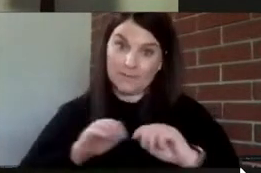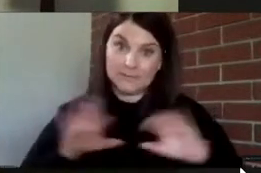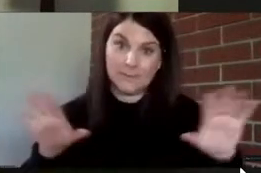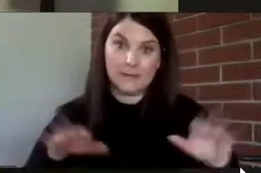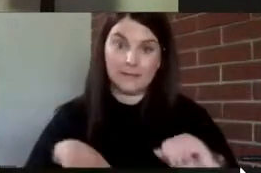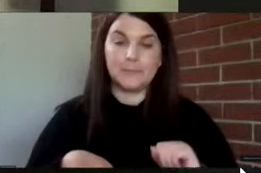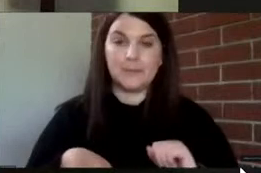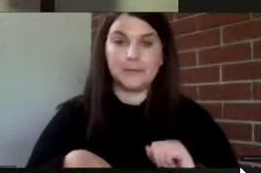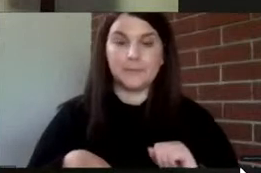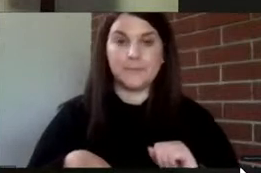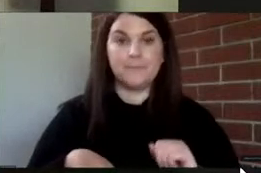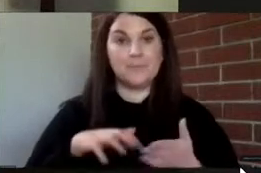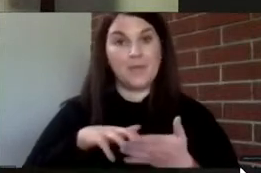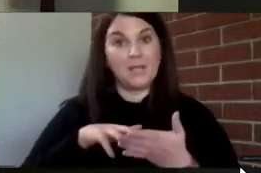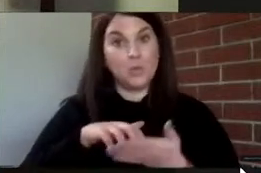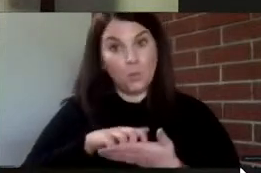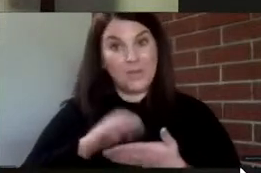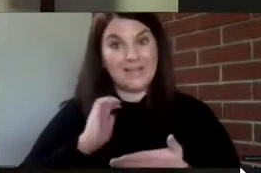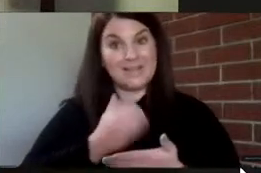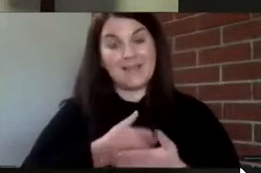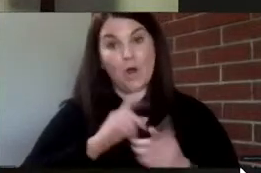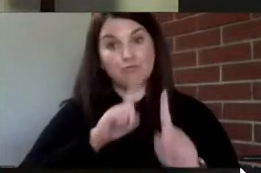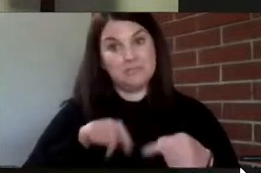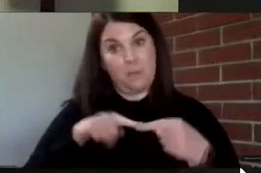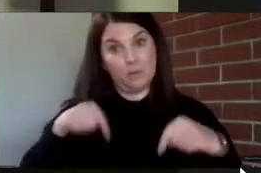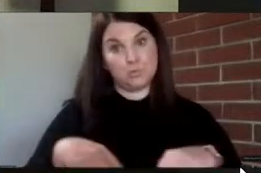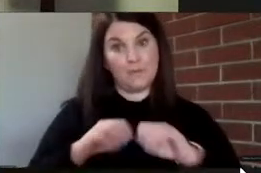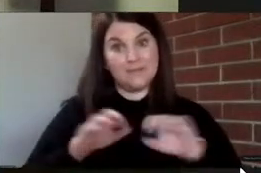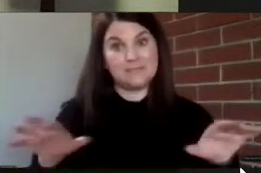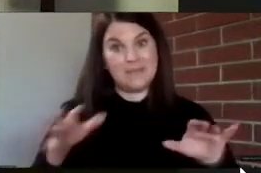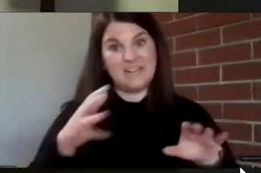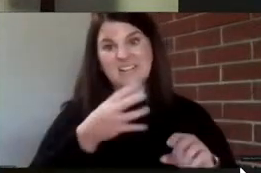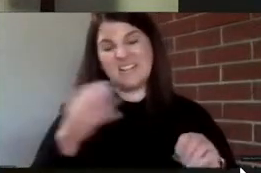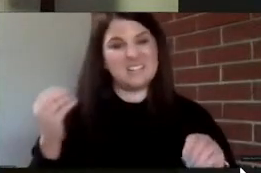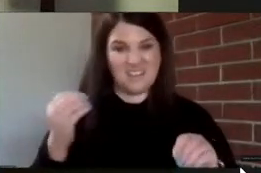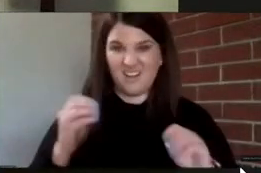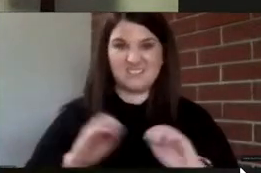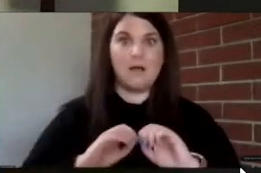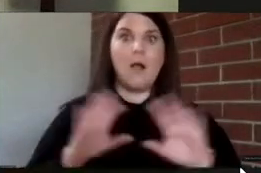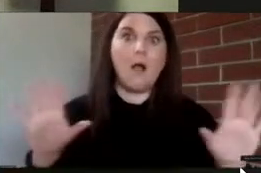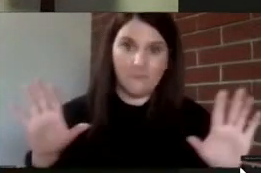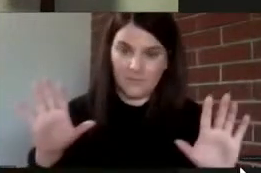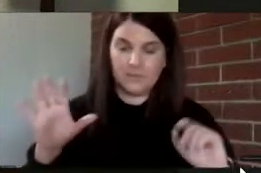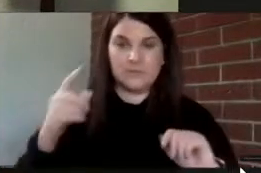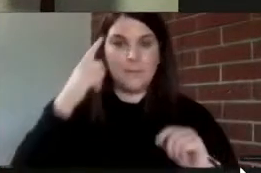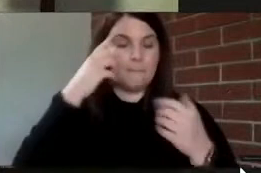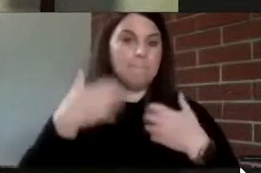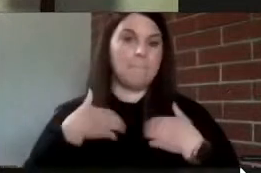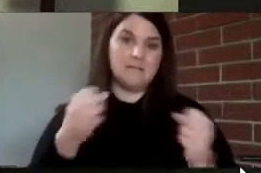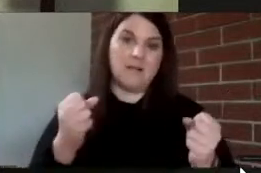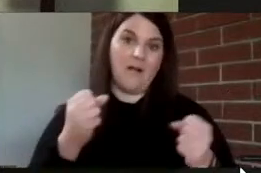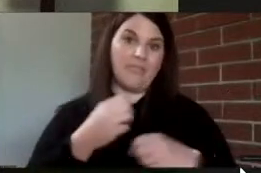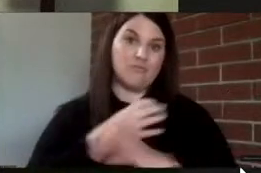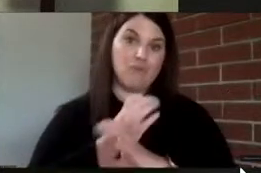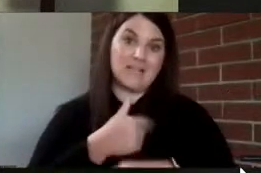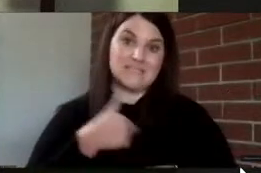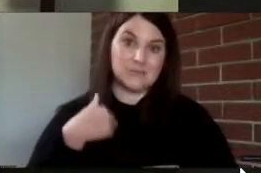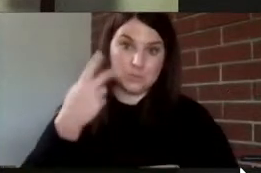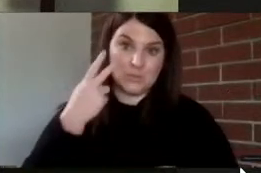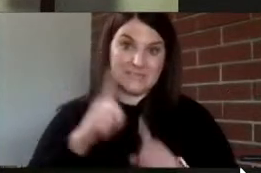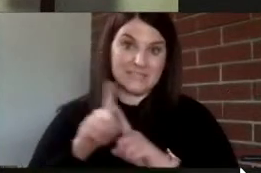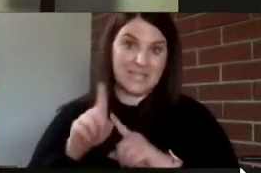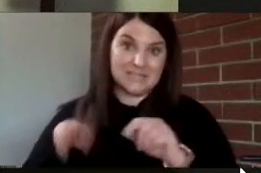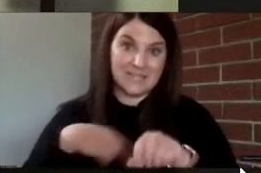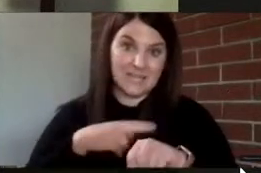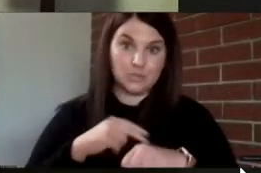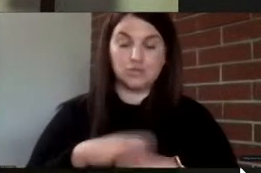not only weakened our response to this pandemic, but also exacerbated the mental health crisis we're experiencing as a nation. And another